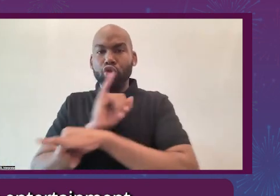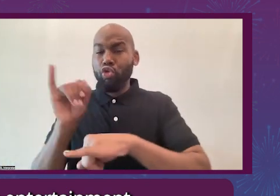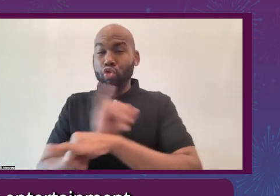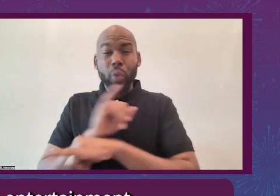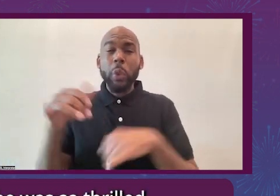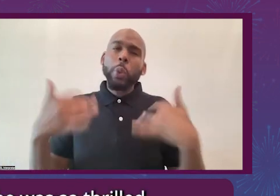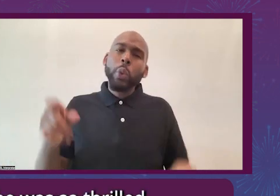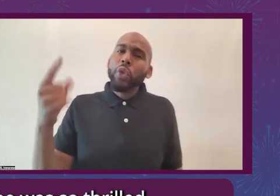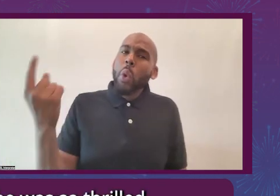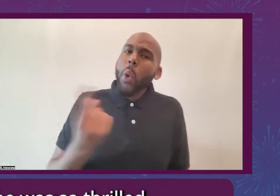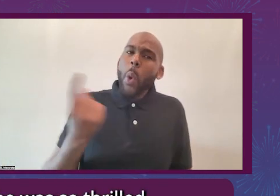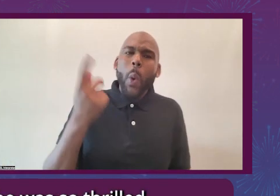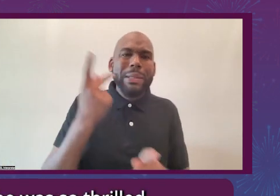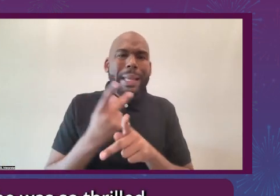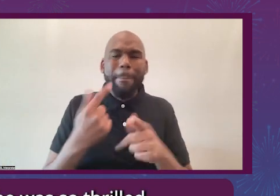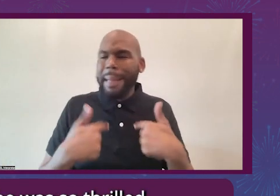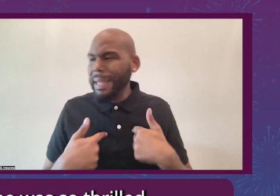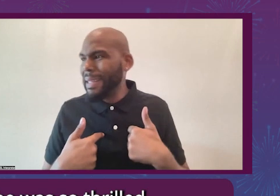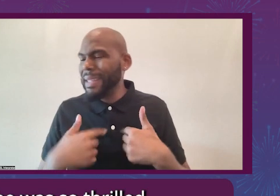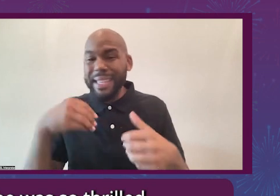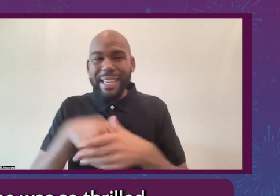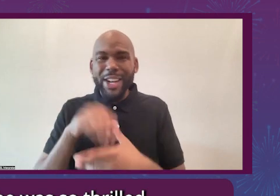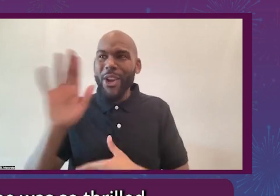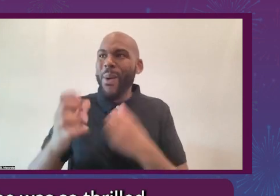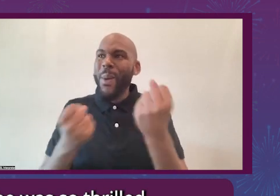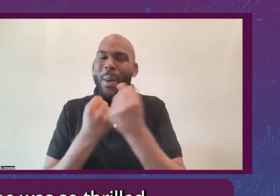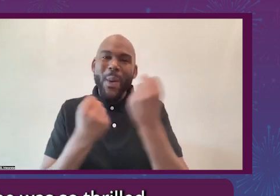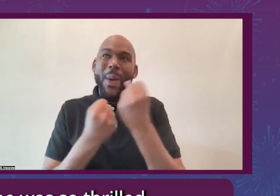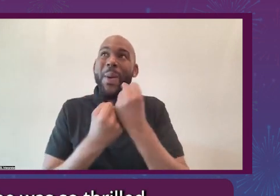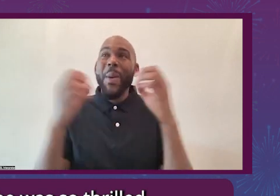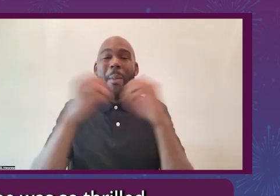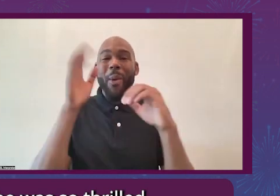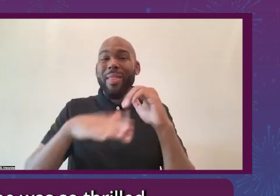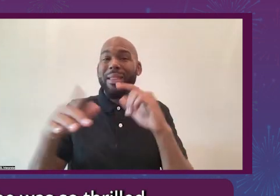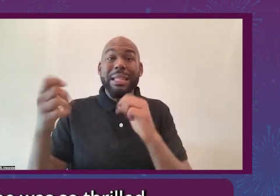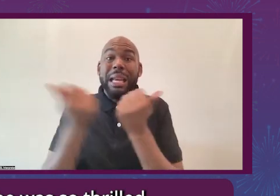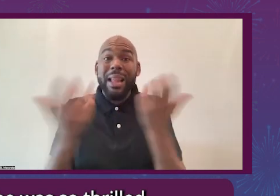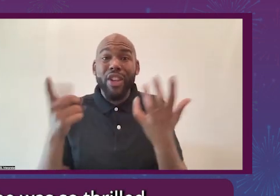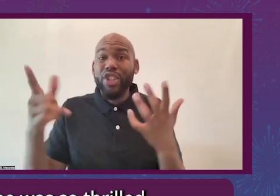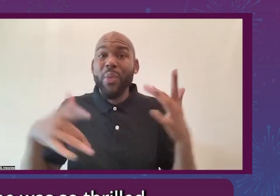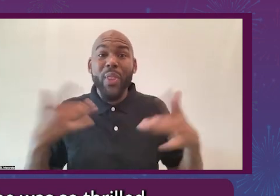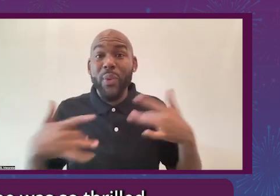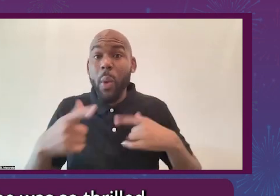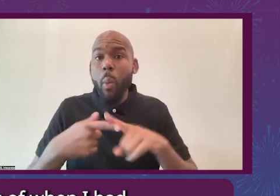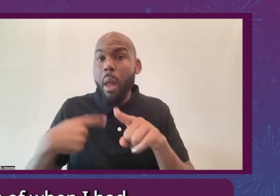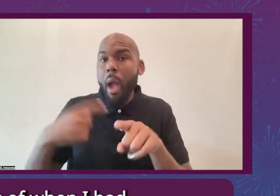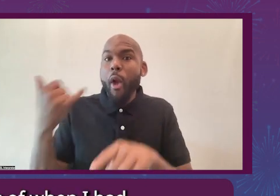keeping me in her corner. More than anything, she was so thrilled when I called her to tell her that I was